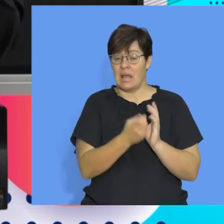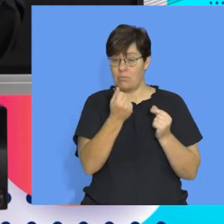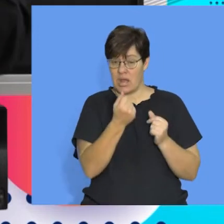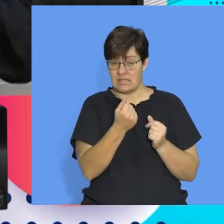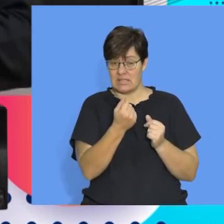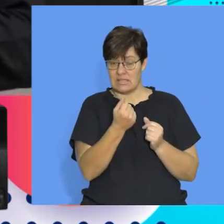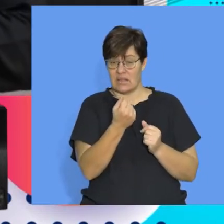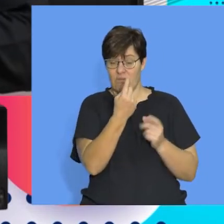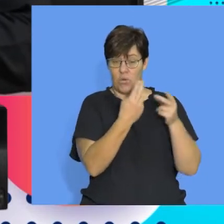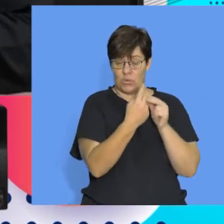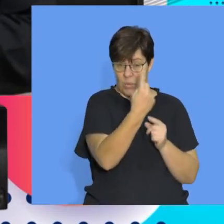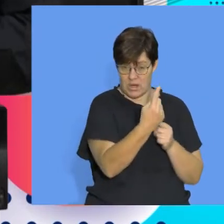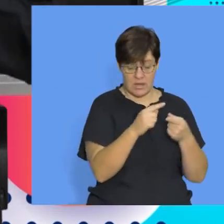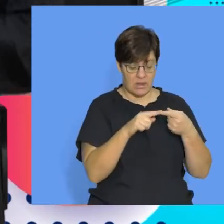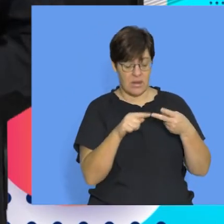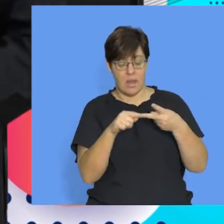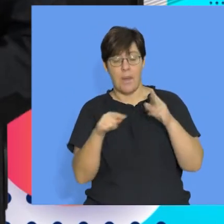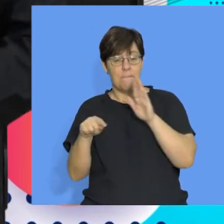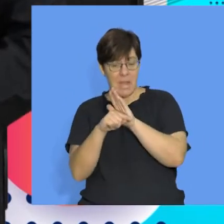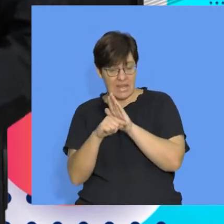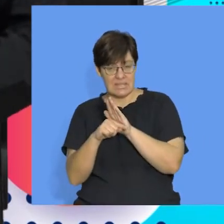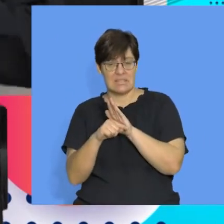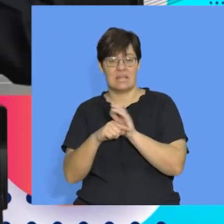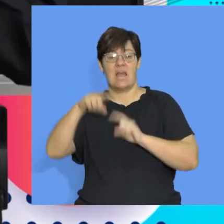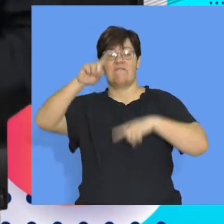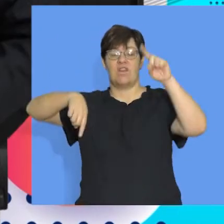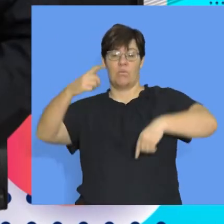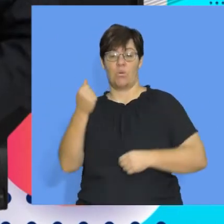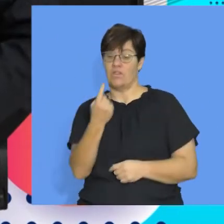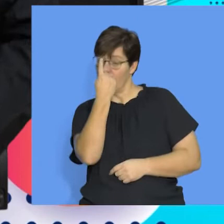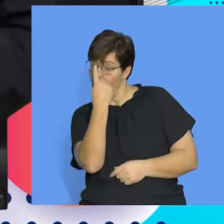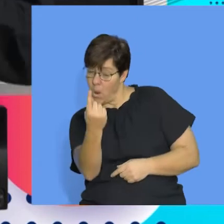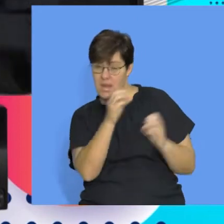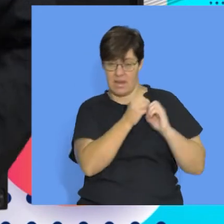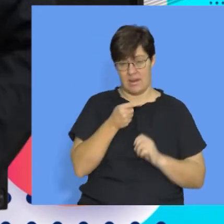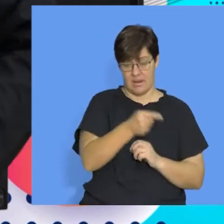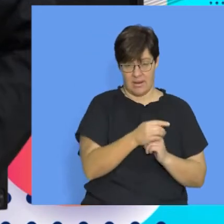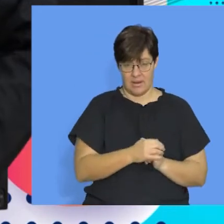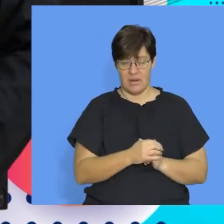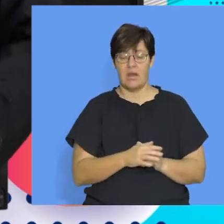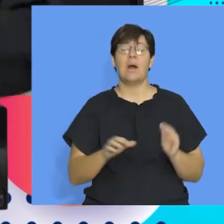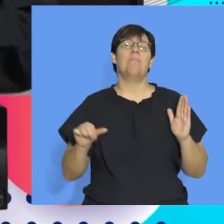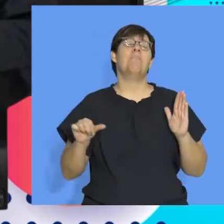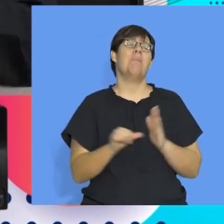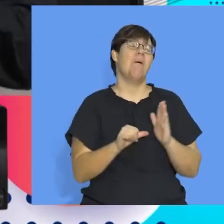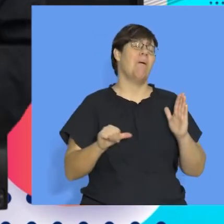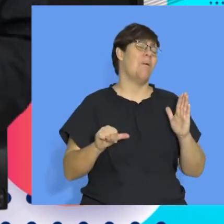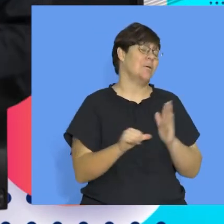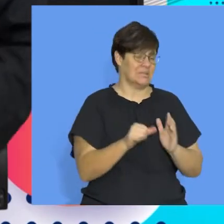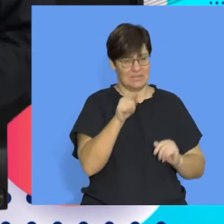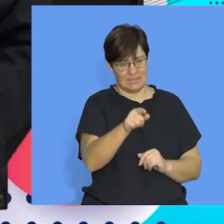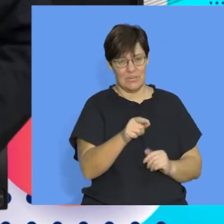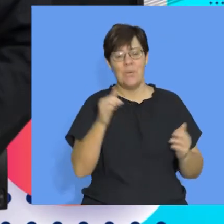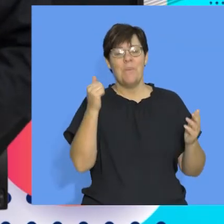your variable cost per unit. Please, guys, it is important, it is imperative. You have to know